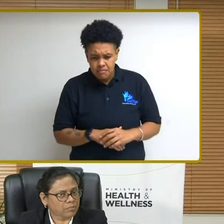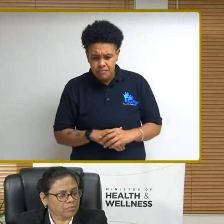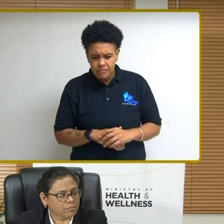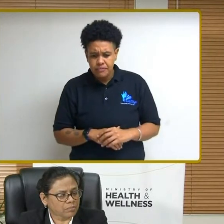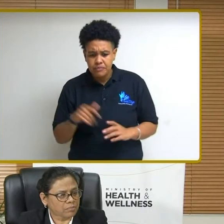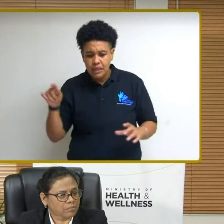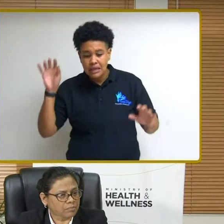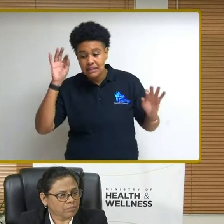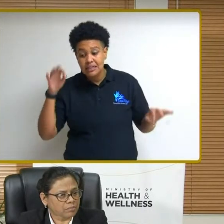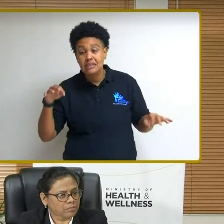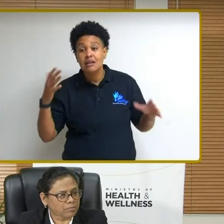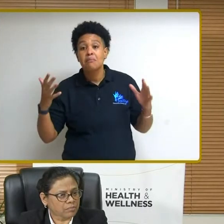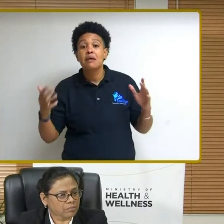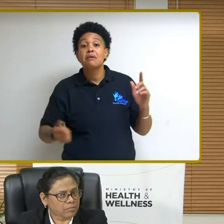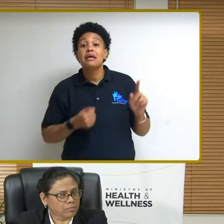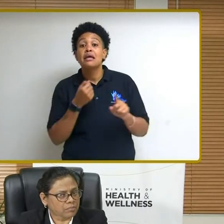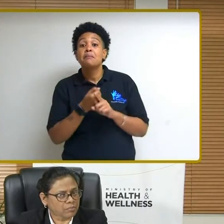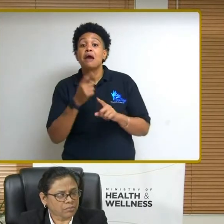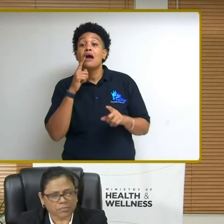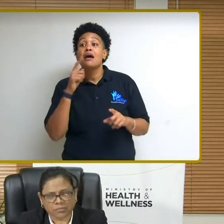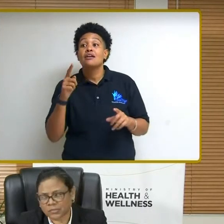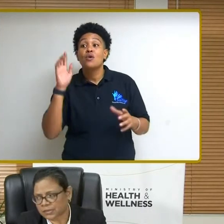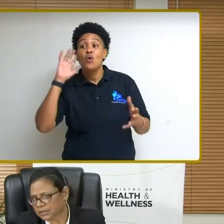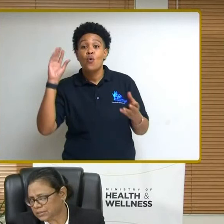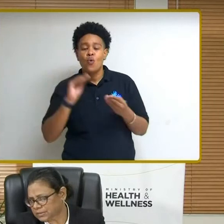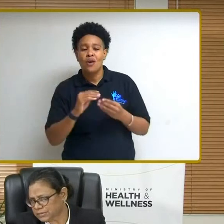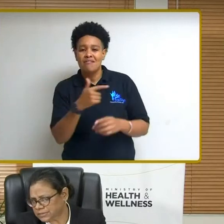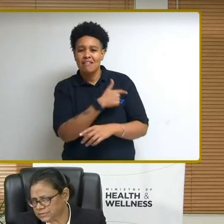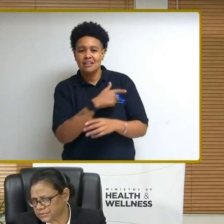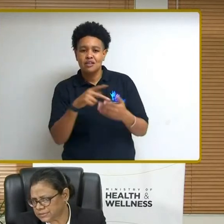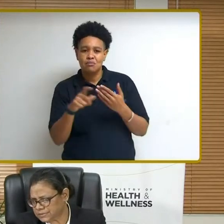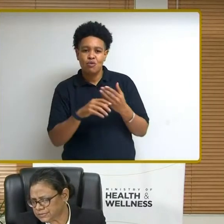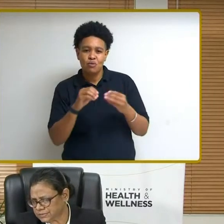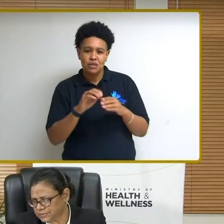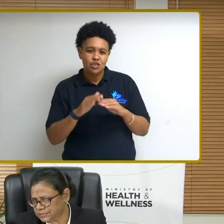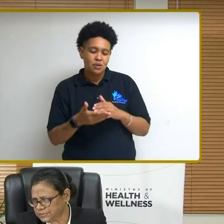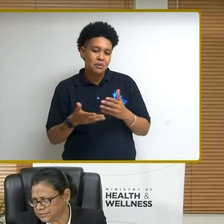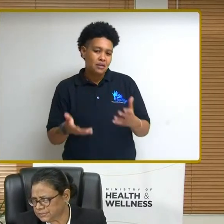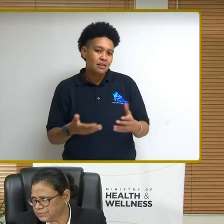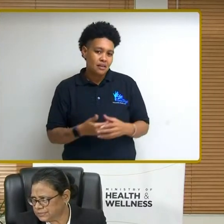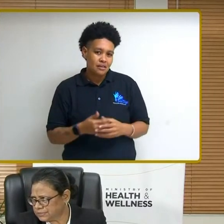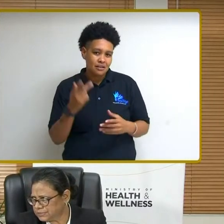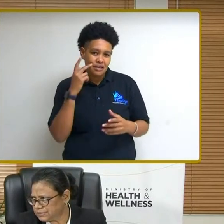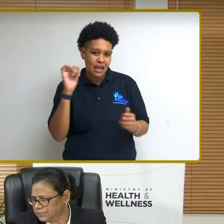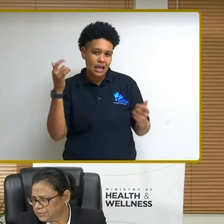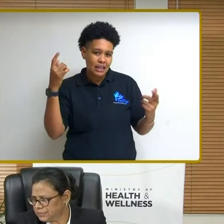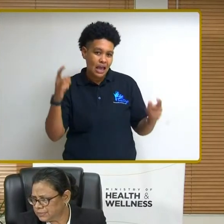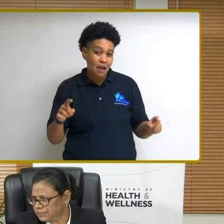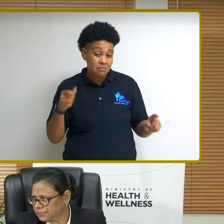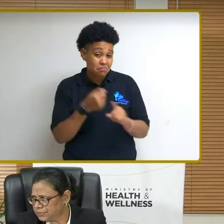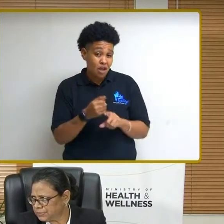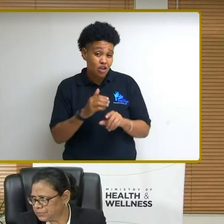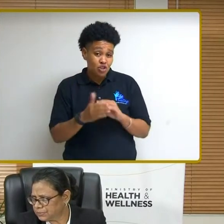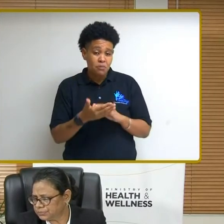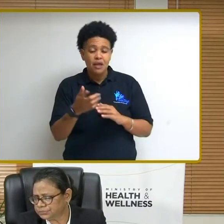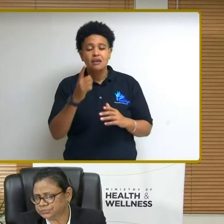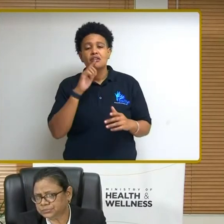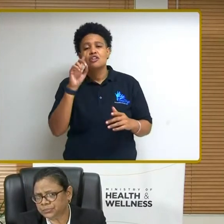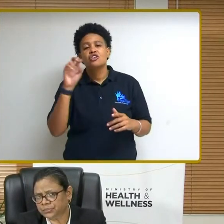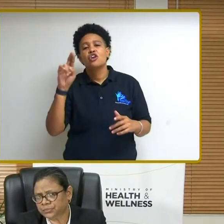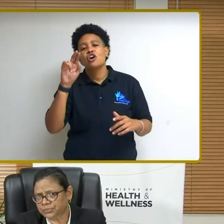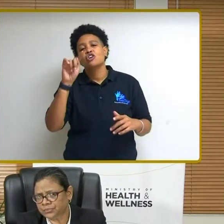that decision likely to impact our own vaccine program? Do you see any such thing happening? Also,